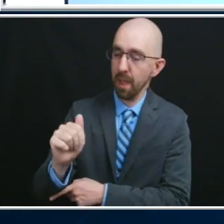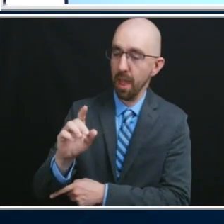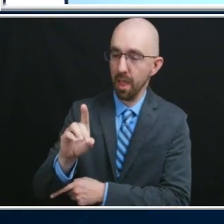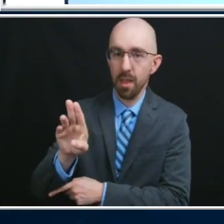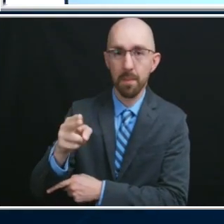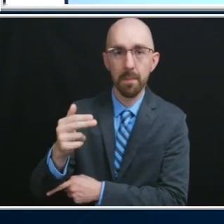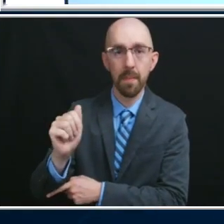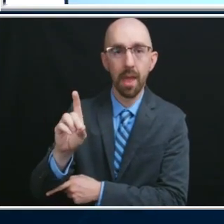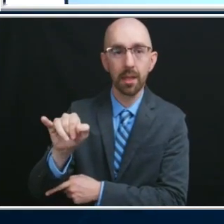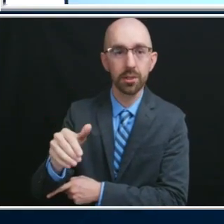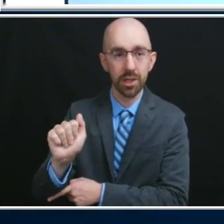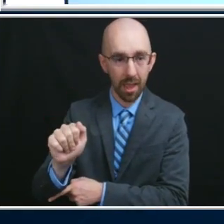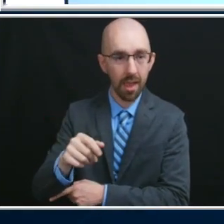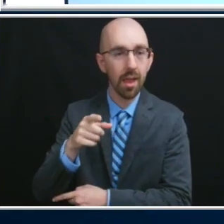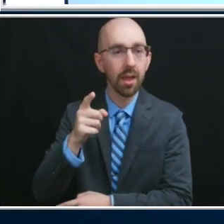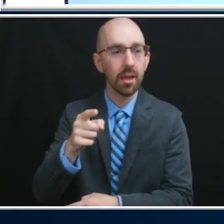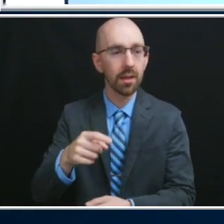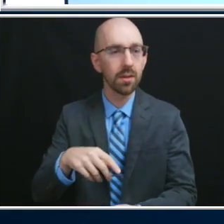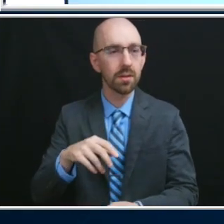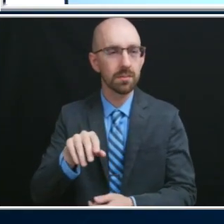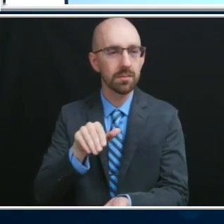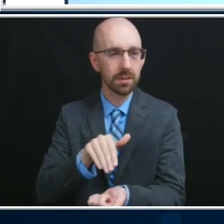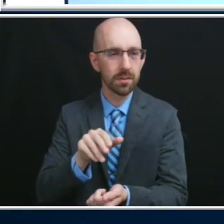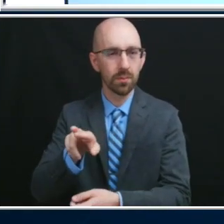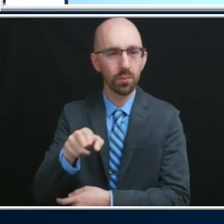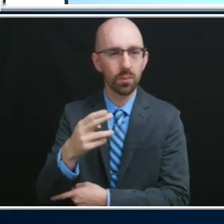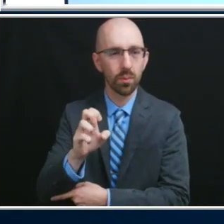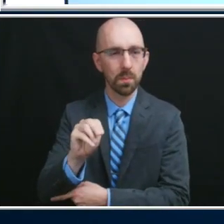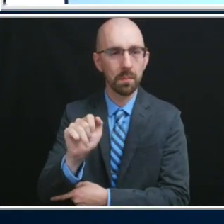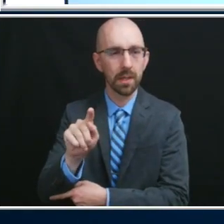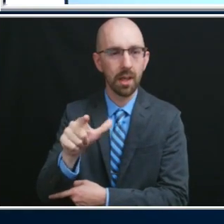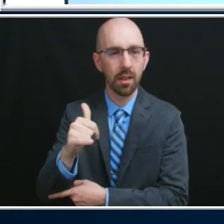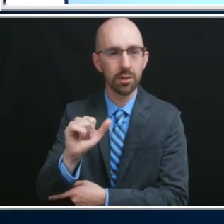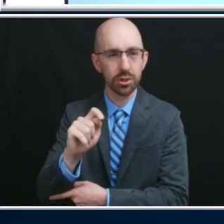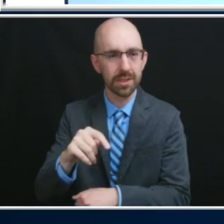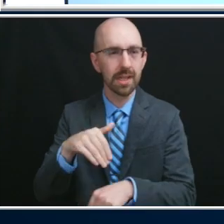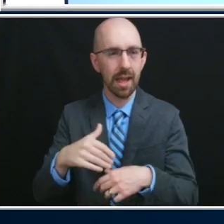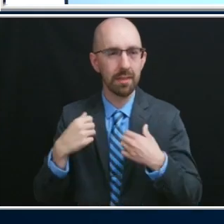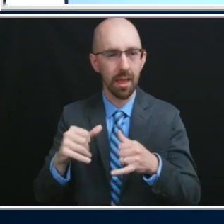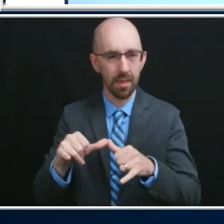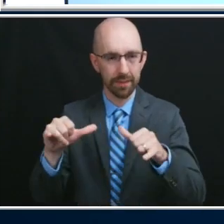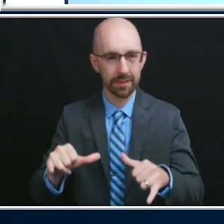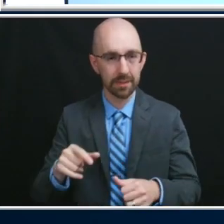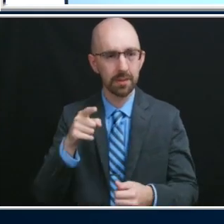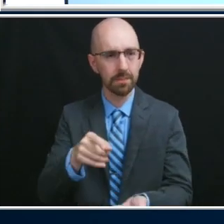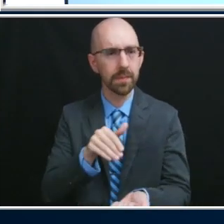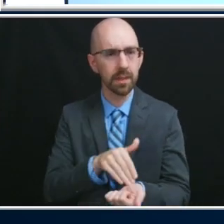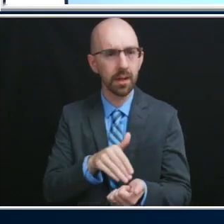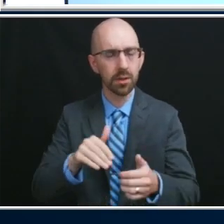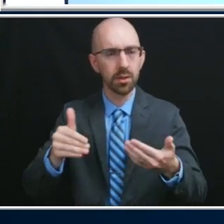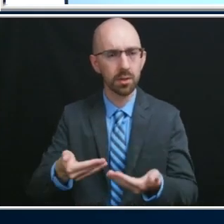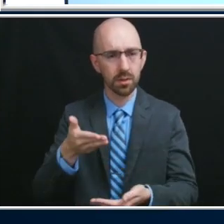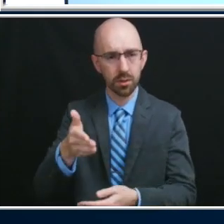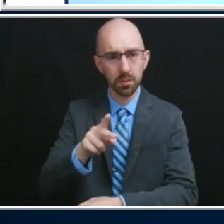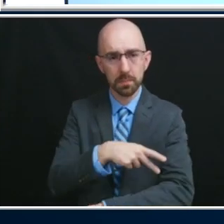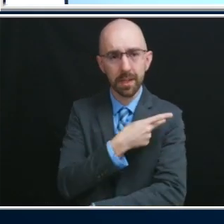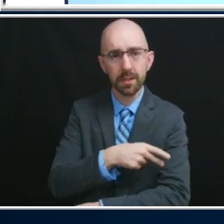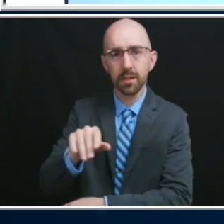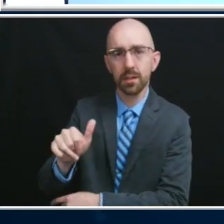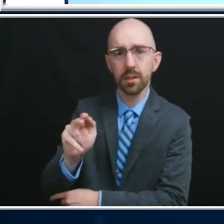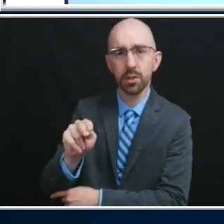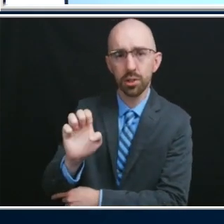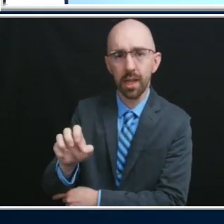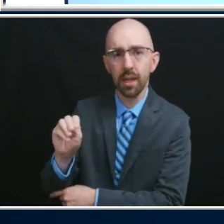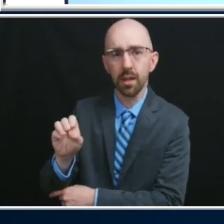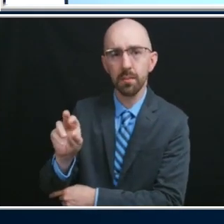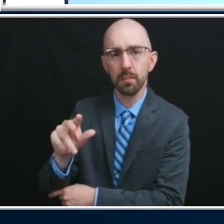rheumatologist here at the health system. And Dr. Budbade introduced us to one of her patients, Jane Morgan, who lives with Sjögren syndrome. We'll